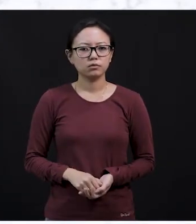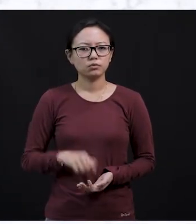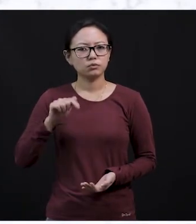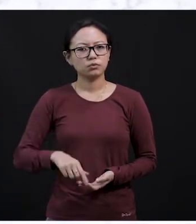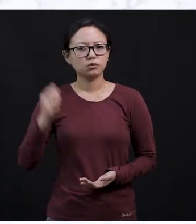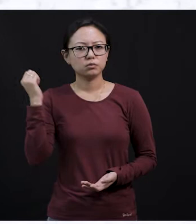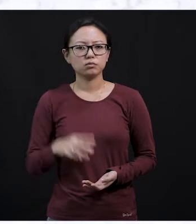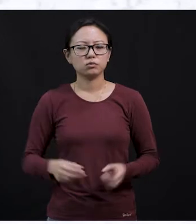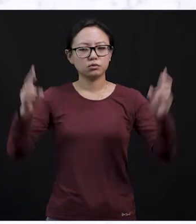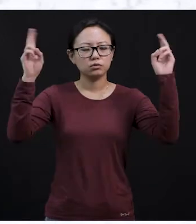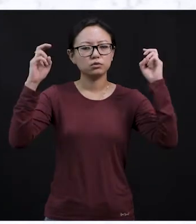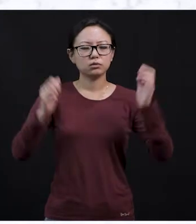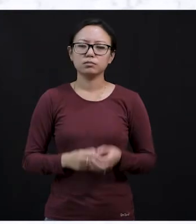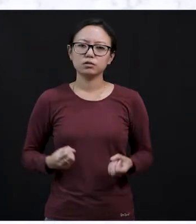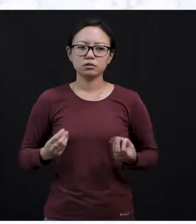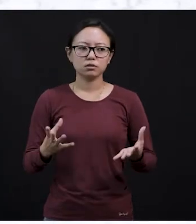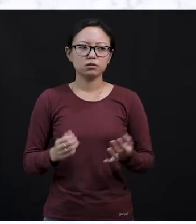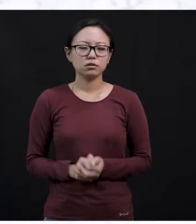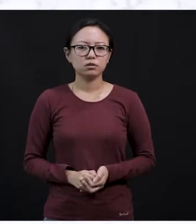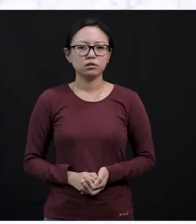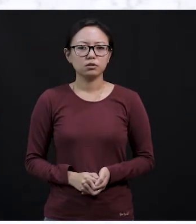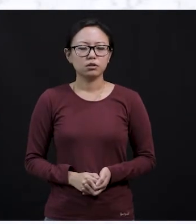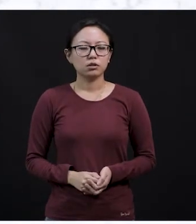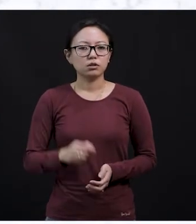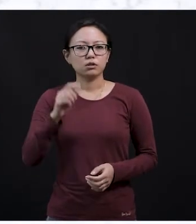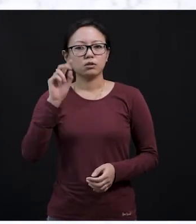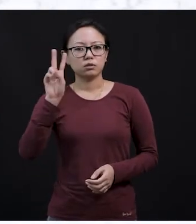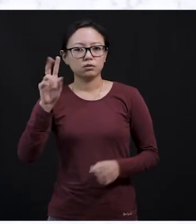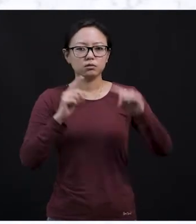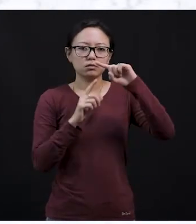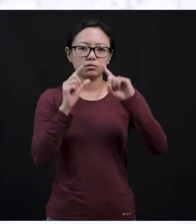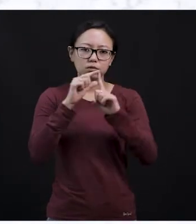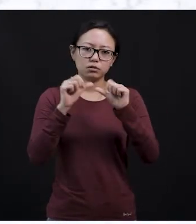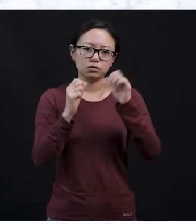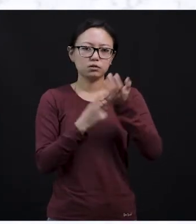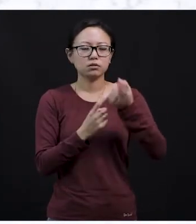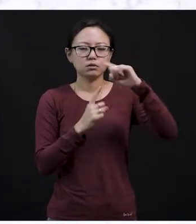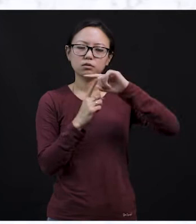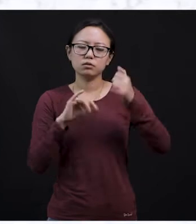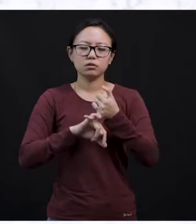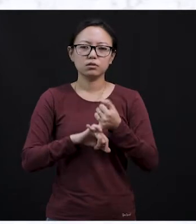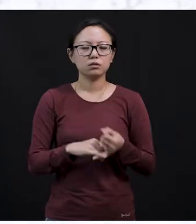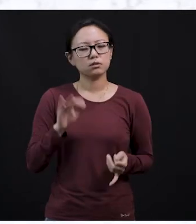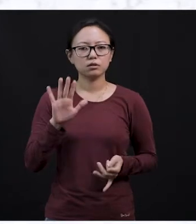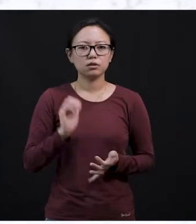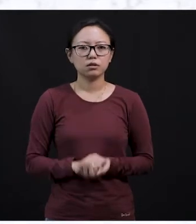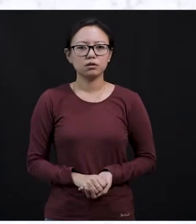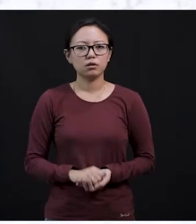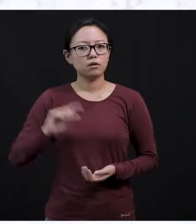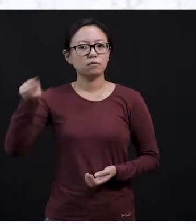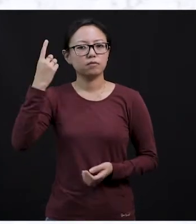new topic, but that has again two parts. So this lesson has been divided into two parts. So today we are going to do